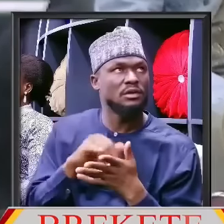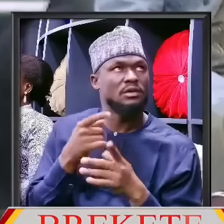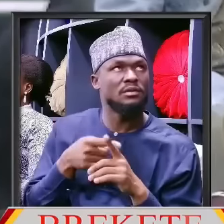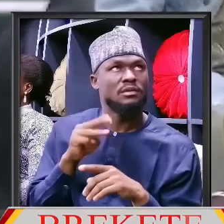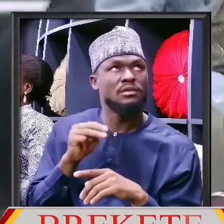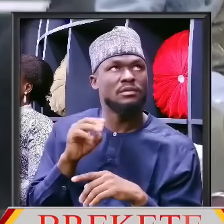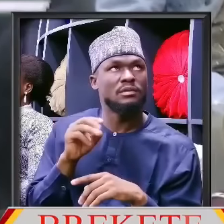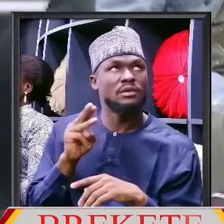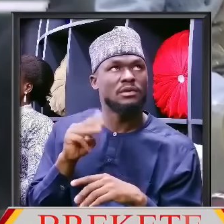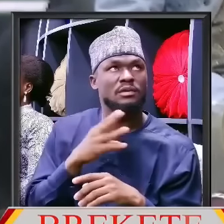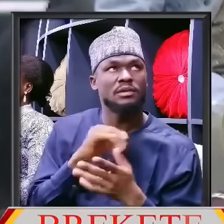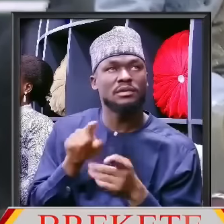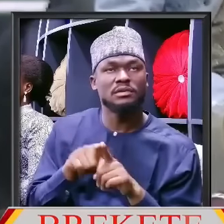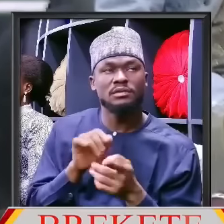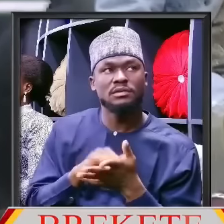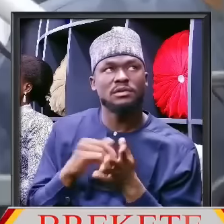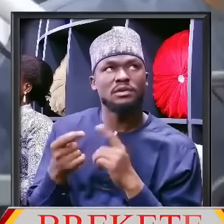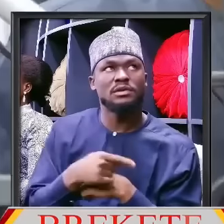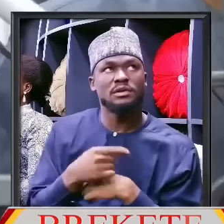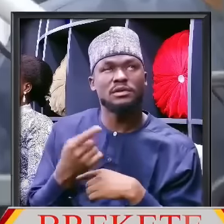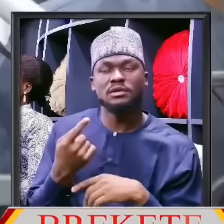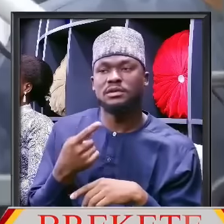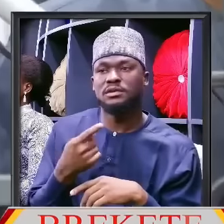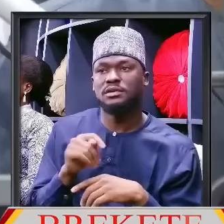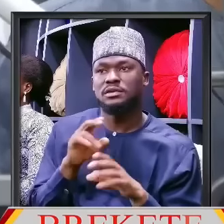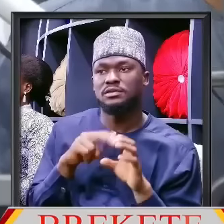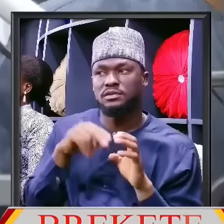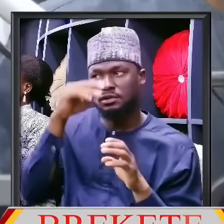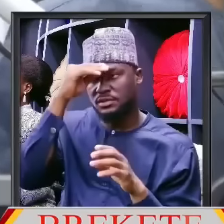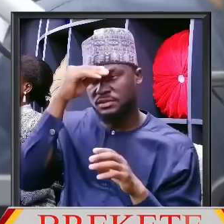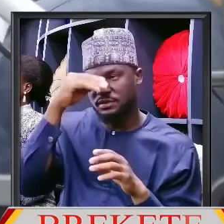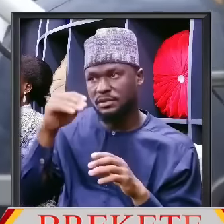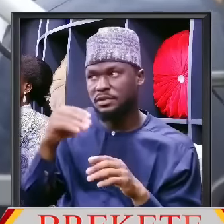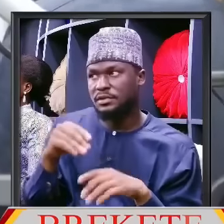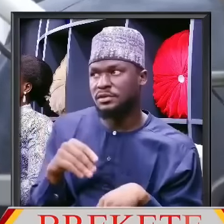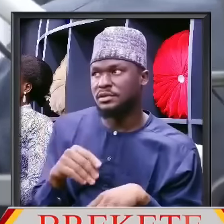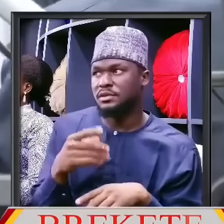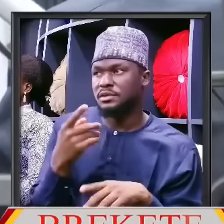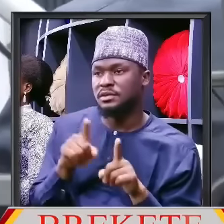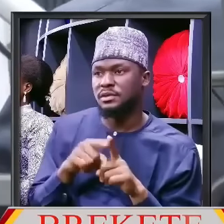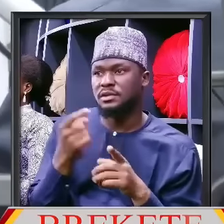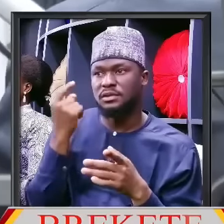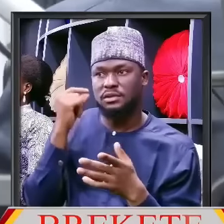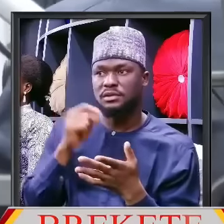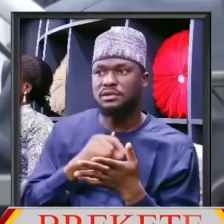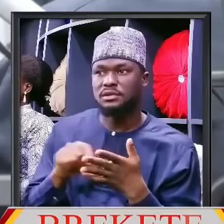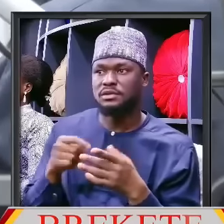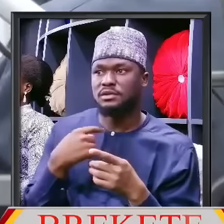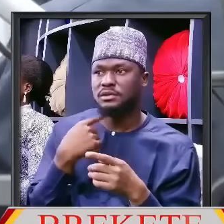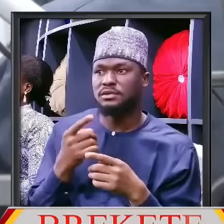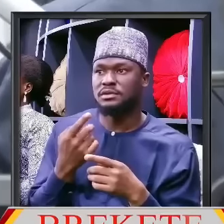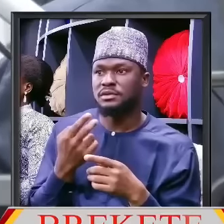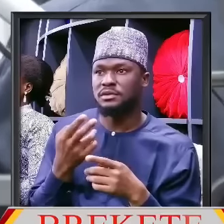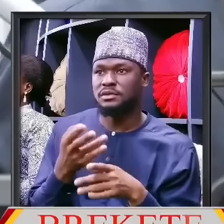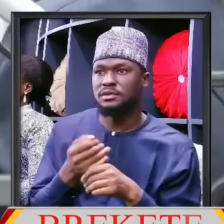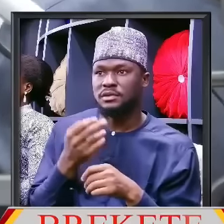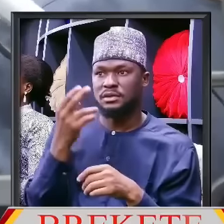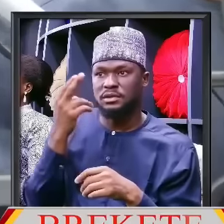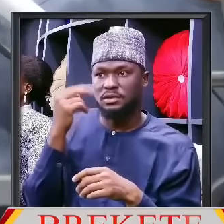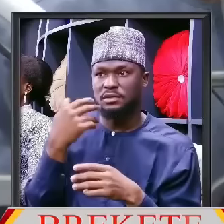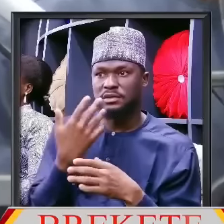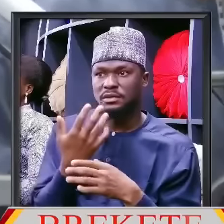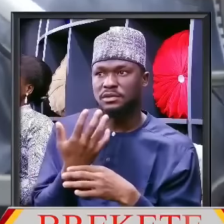And also that day, the consultative chairman, like the secretary said, raised his hand and said,